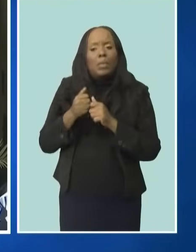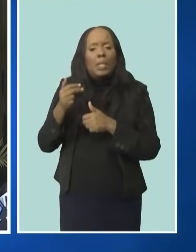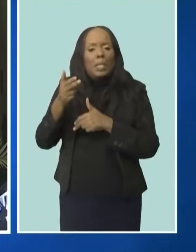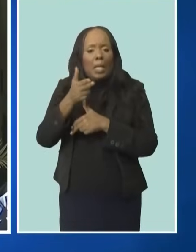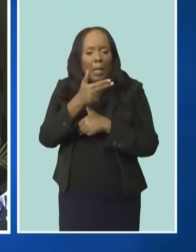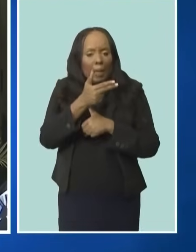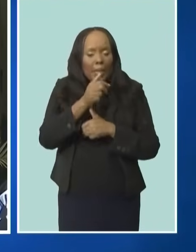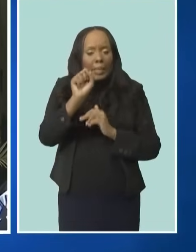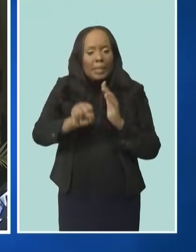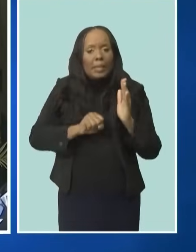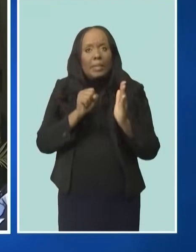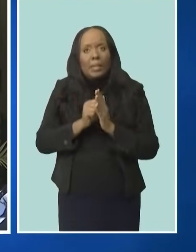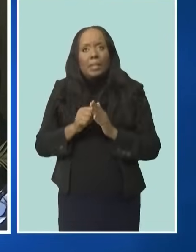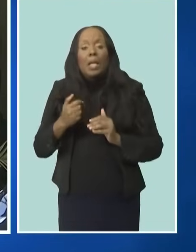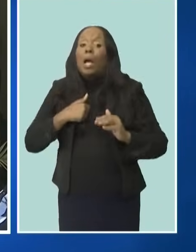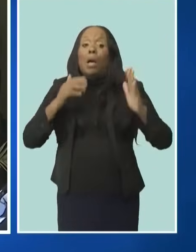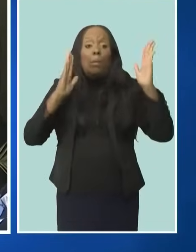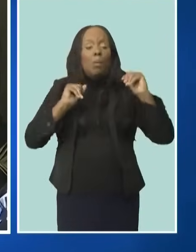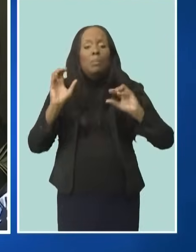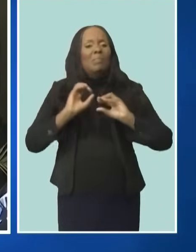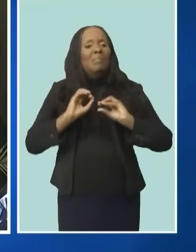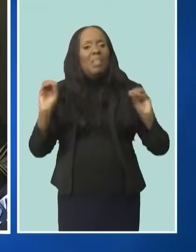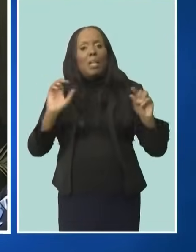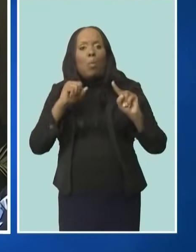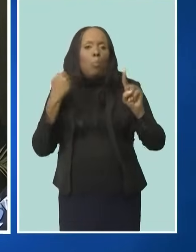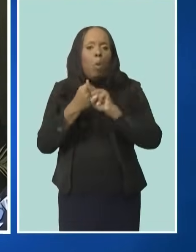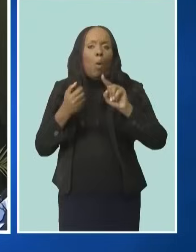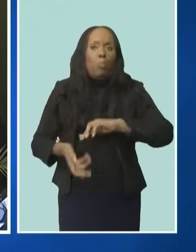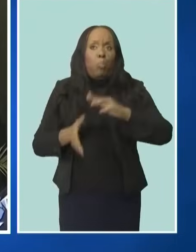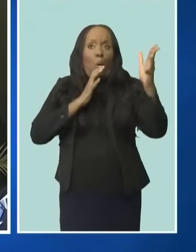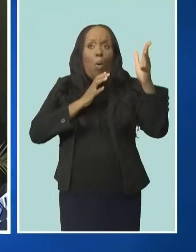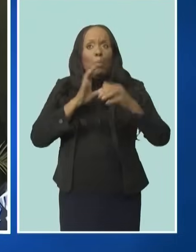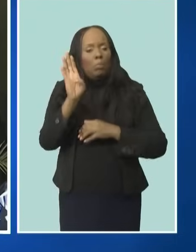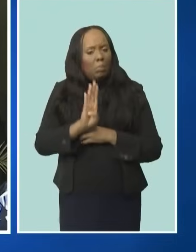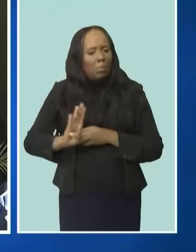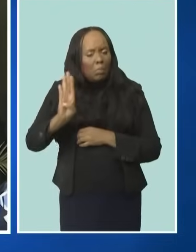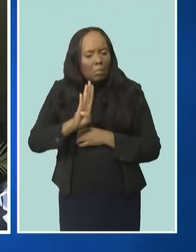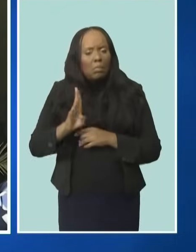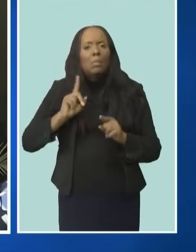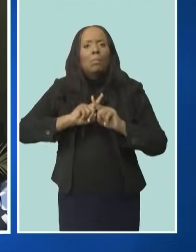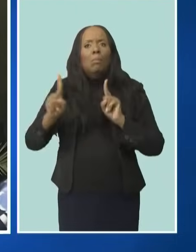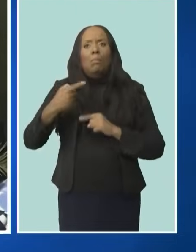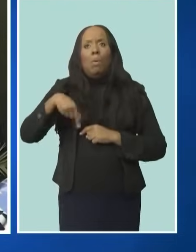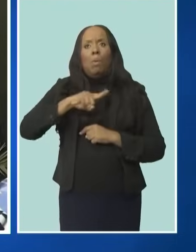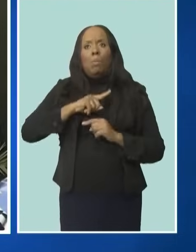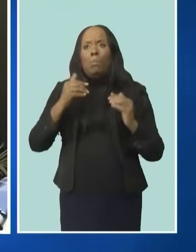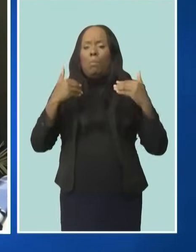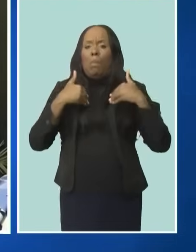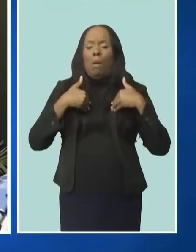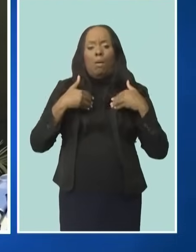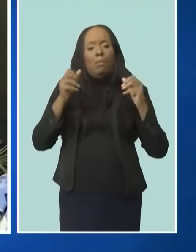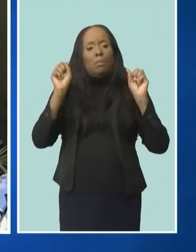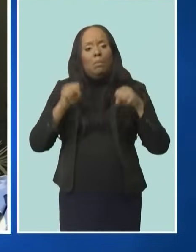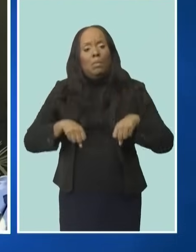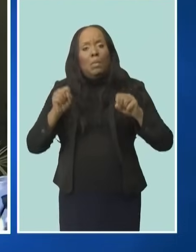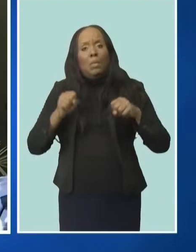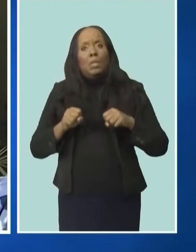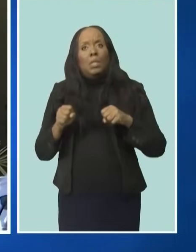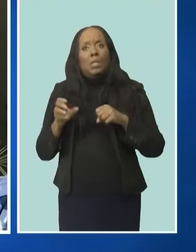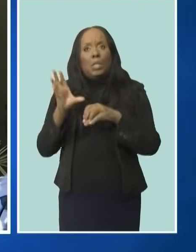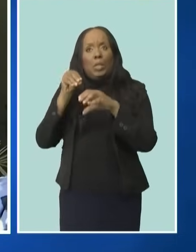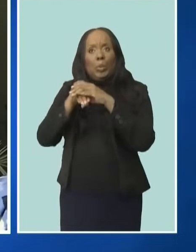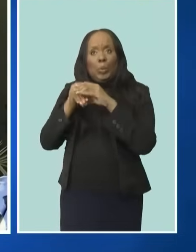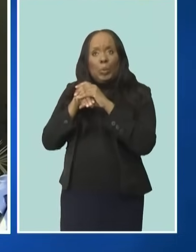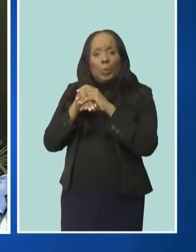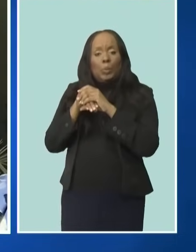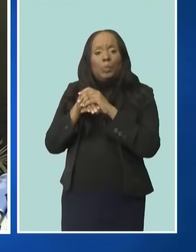does, we have within our own country the ability to store large